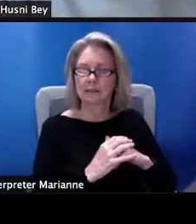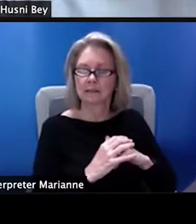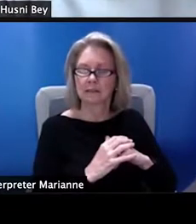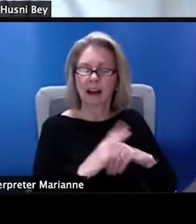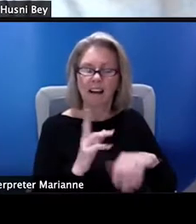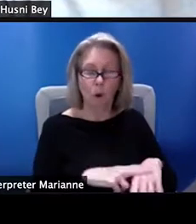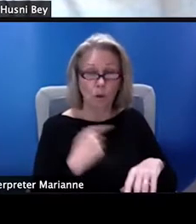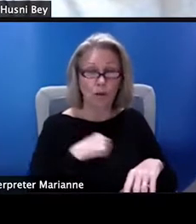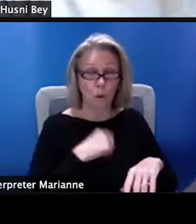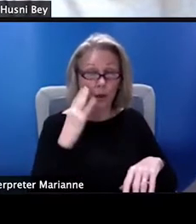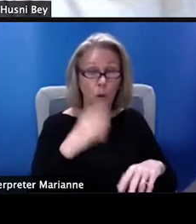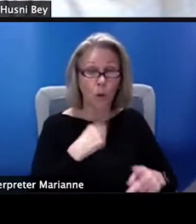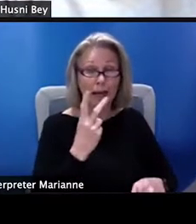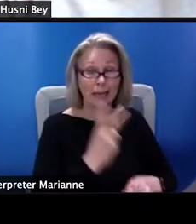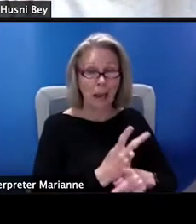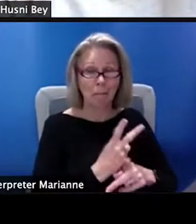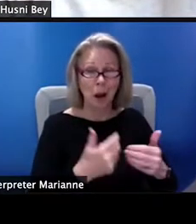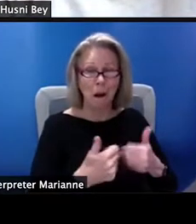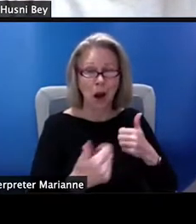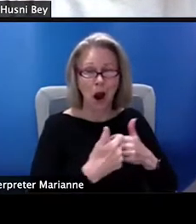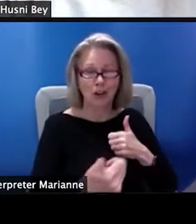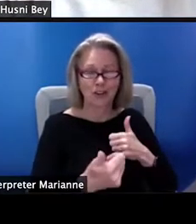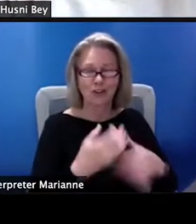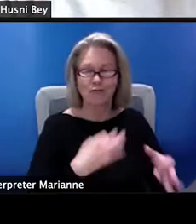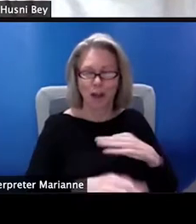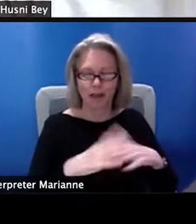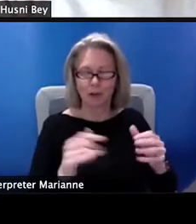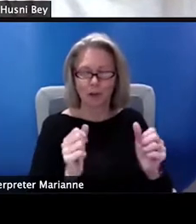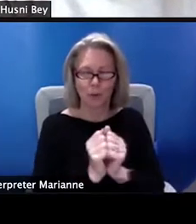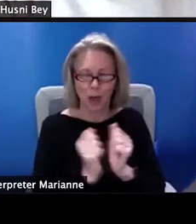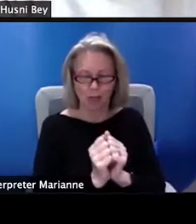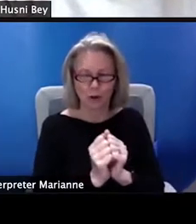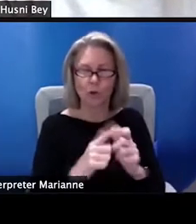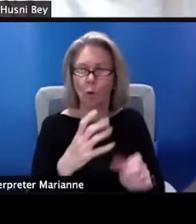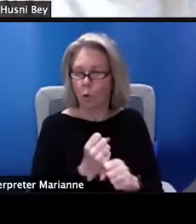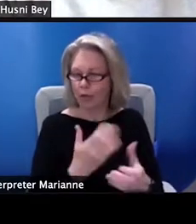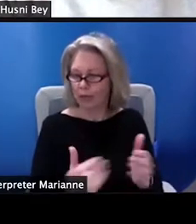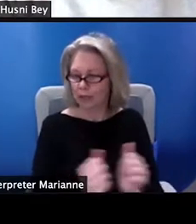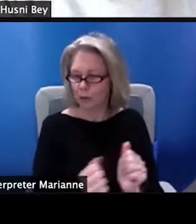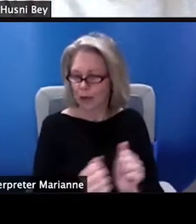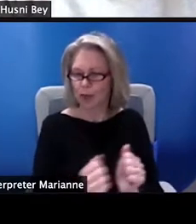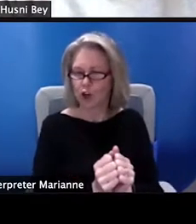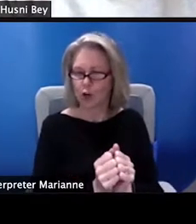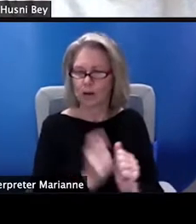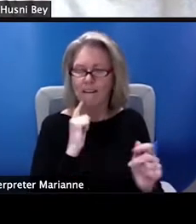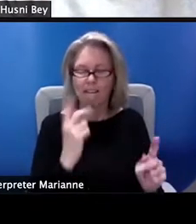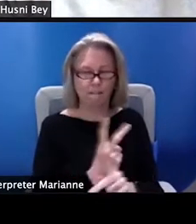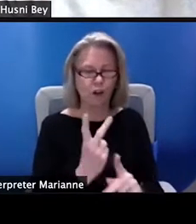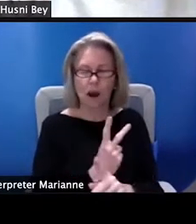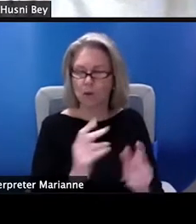of course, we know we kept apart rather than together. And thus, to hold things together is a labor of figuring out